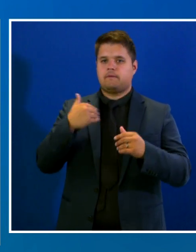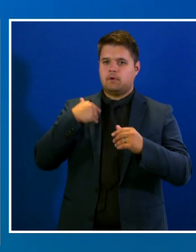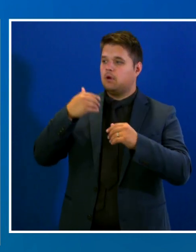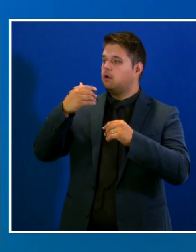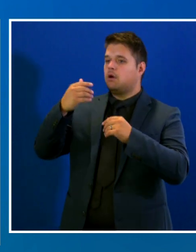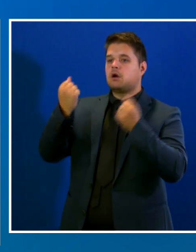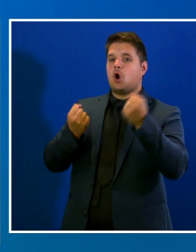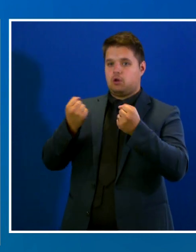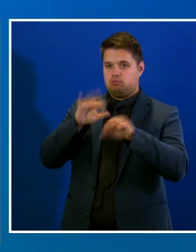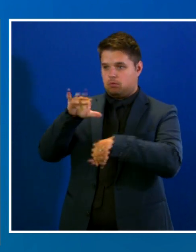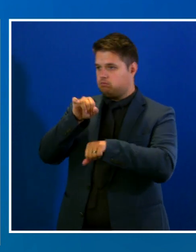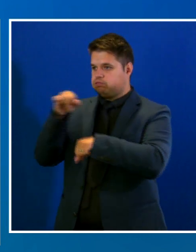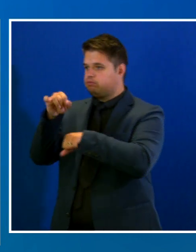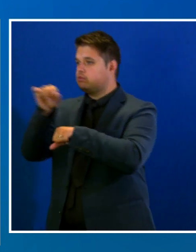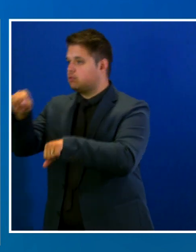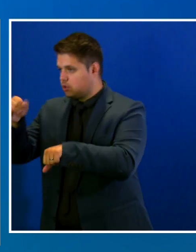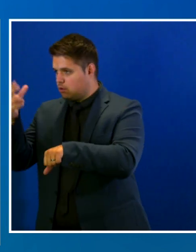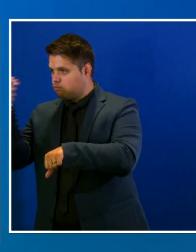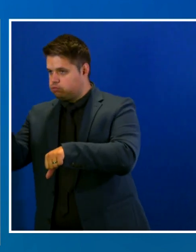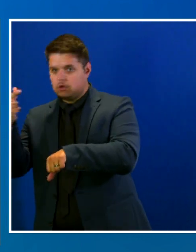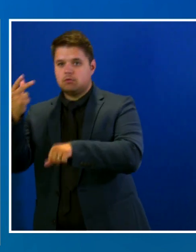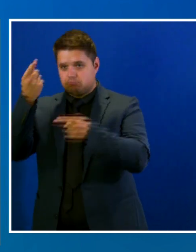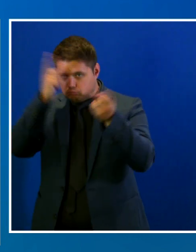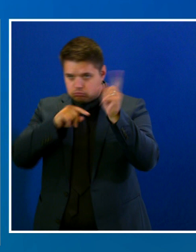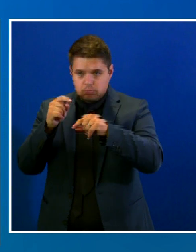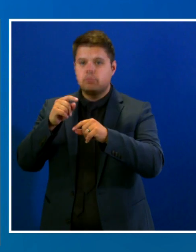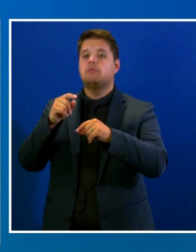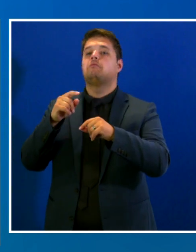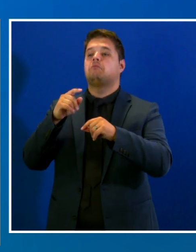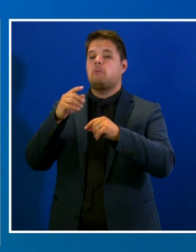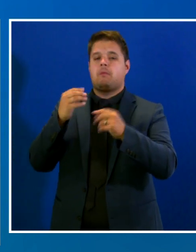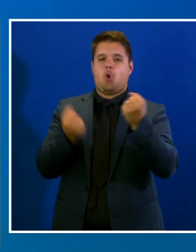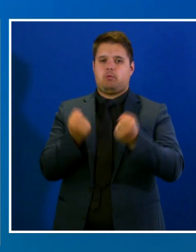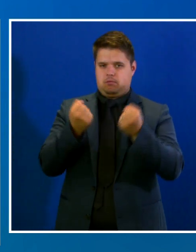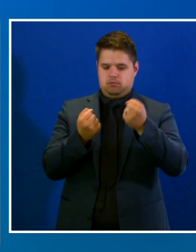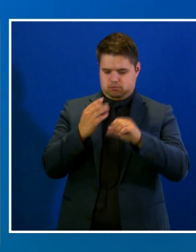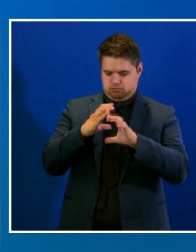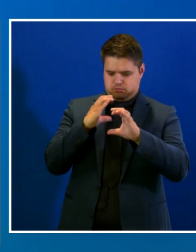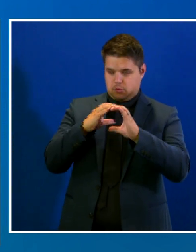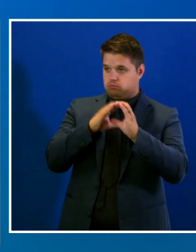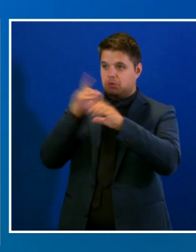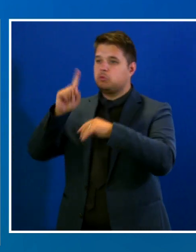churches and service providers throughout the community.